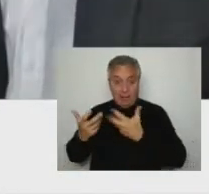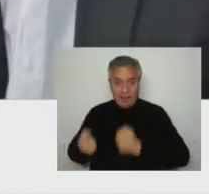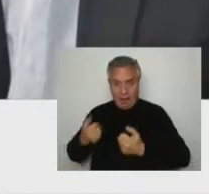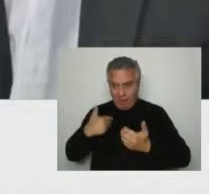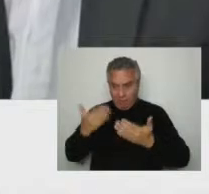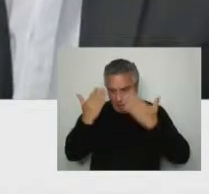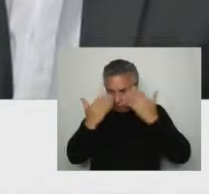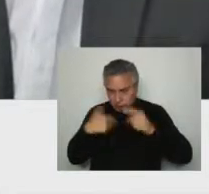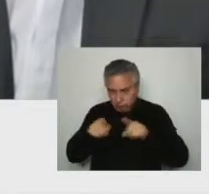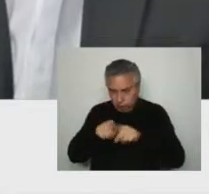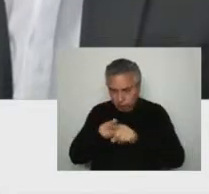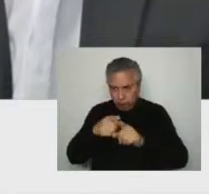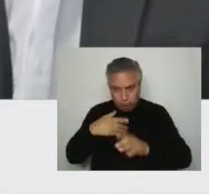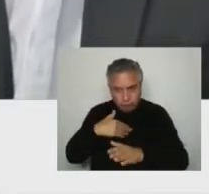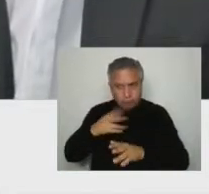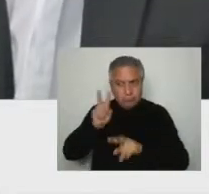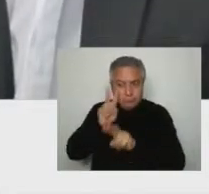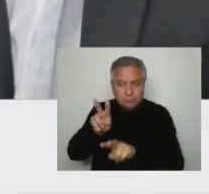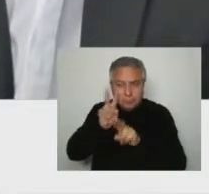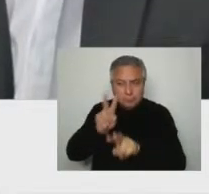different products and strategy.